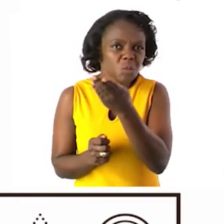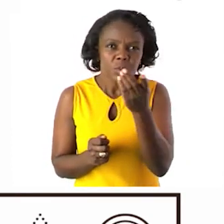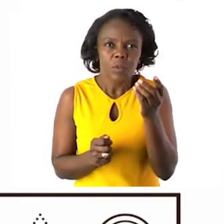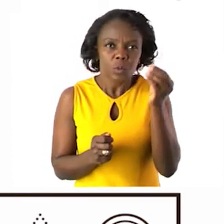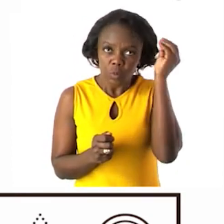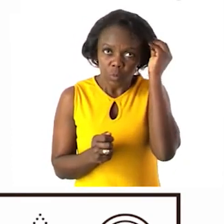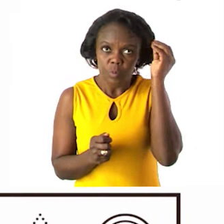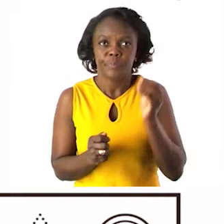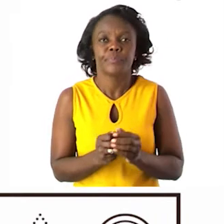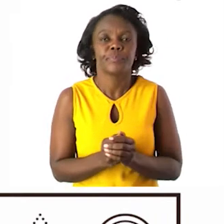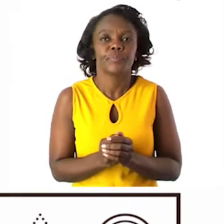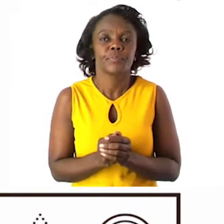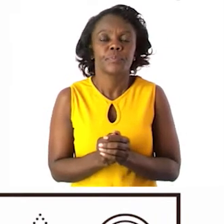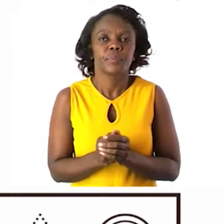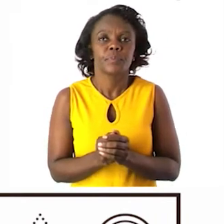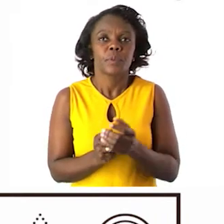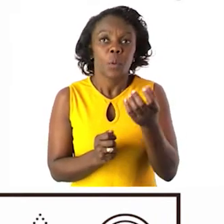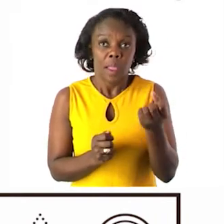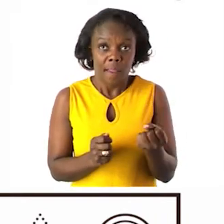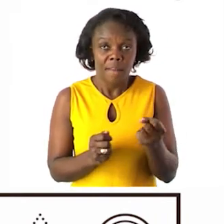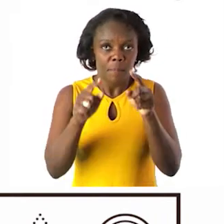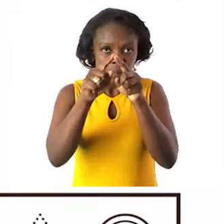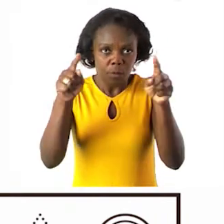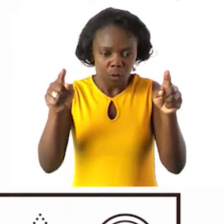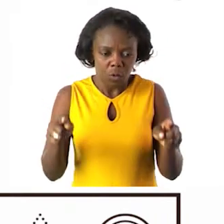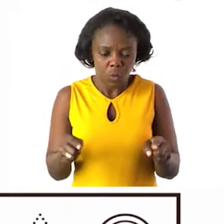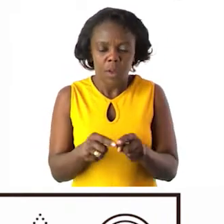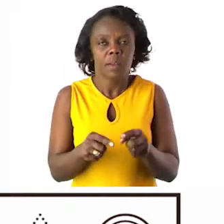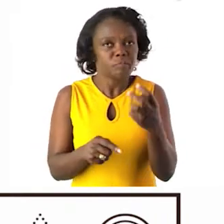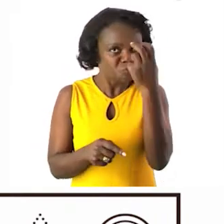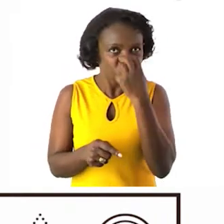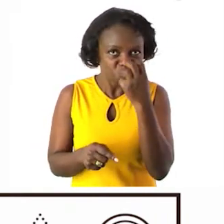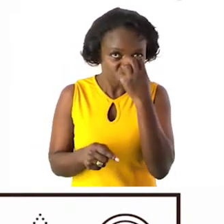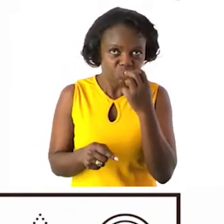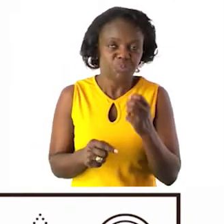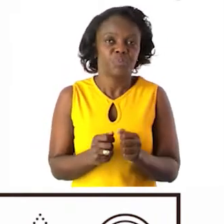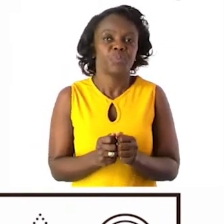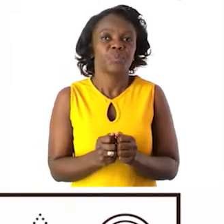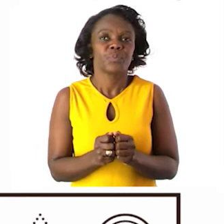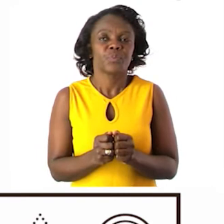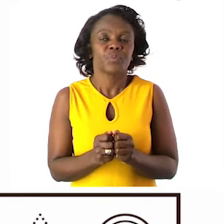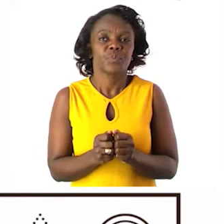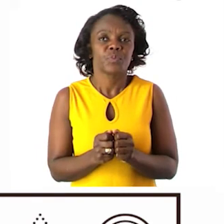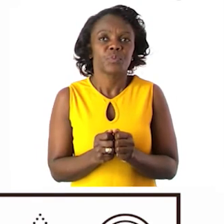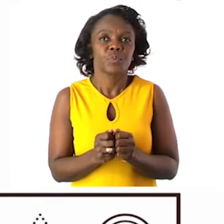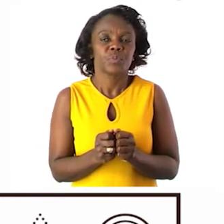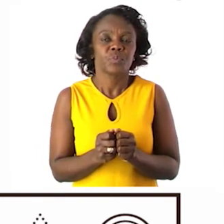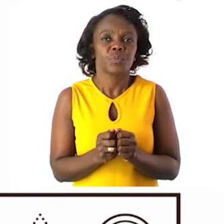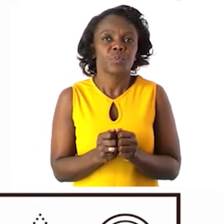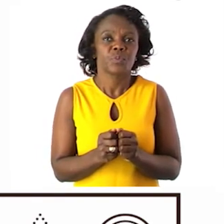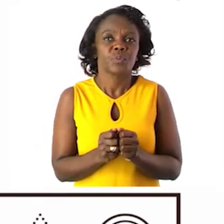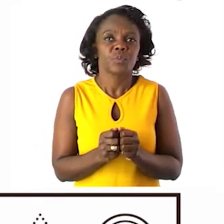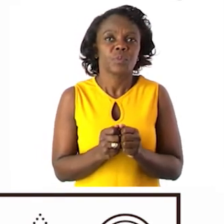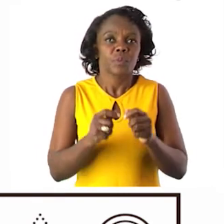already. So we have got the square in black. It's all the sides are equal. And we